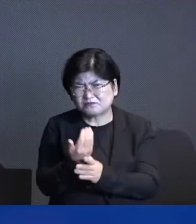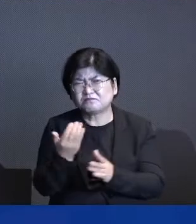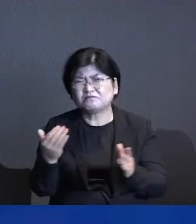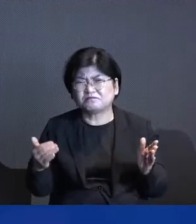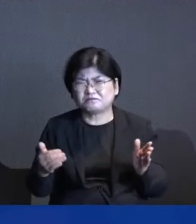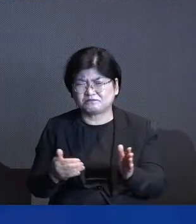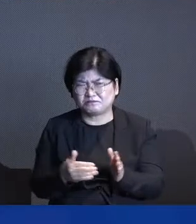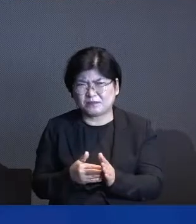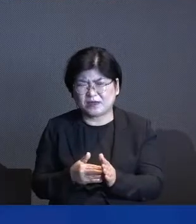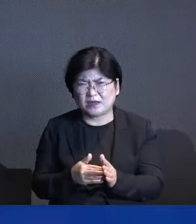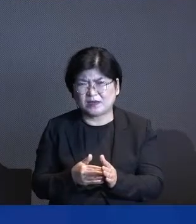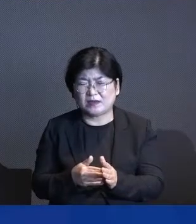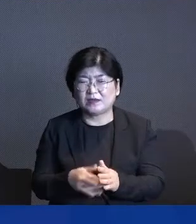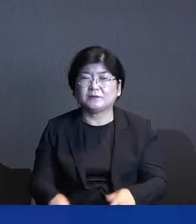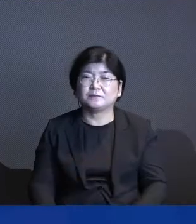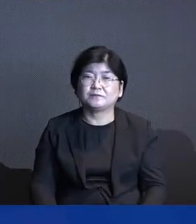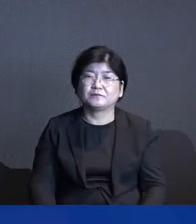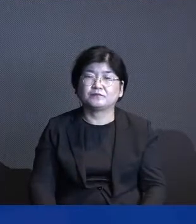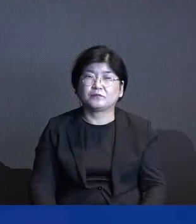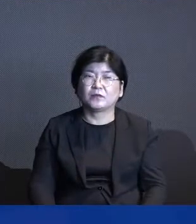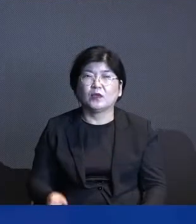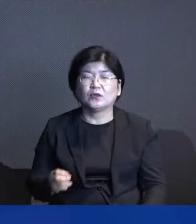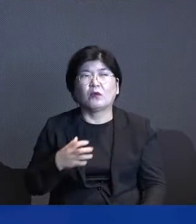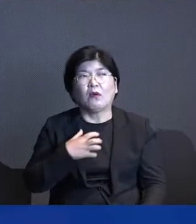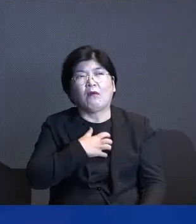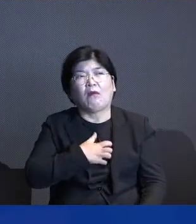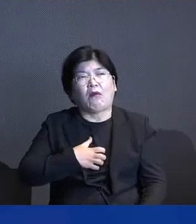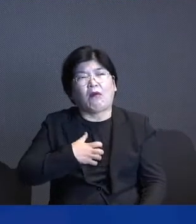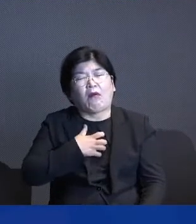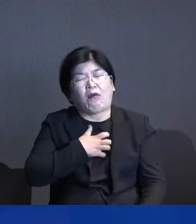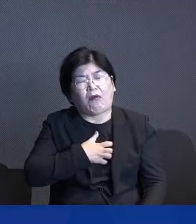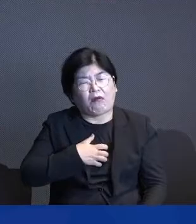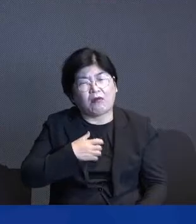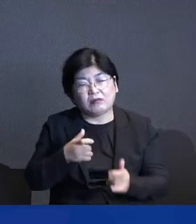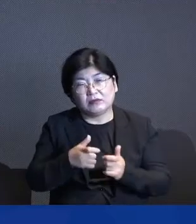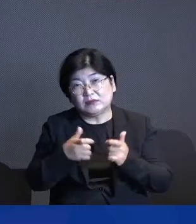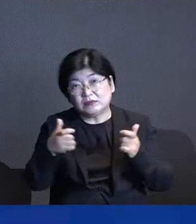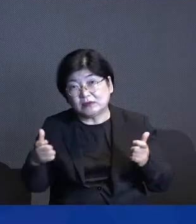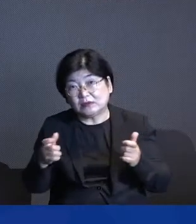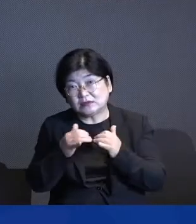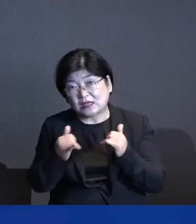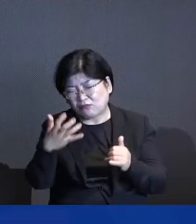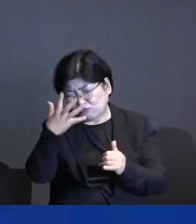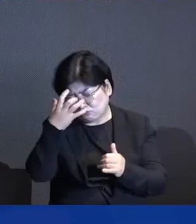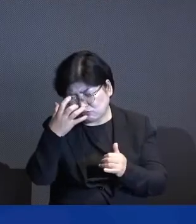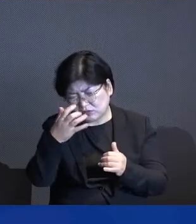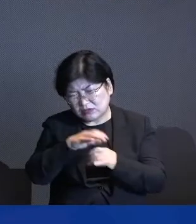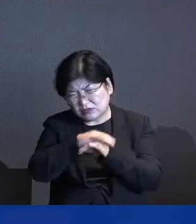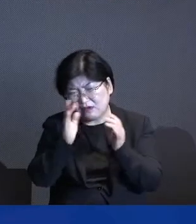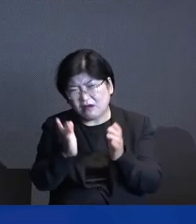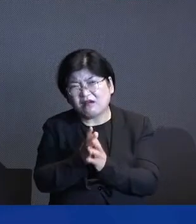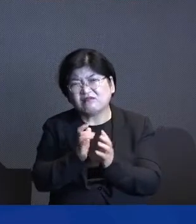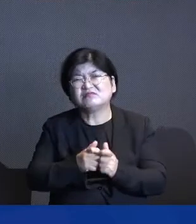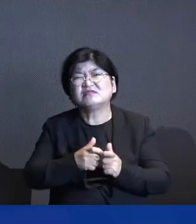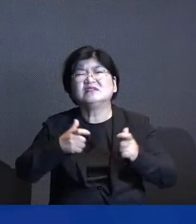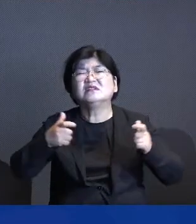anxiety disorders. And it's also related to social isolation and also a little bit different